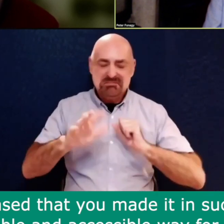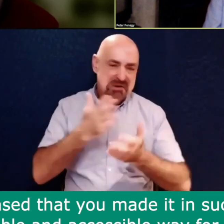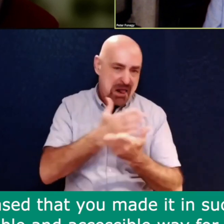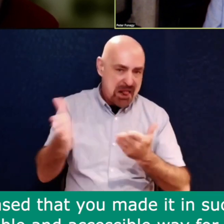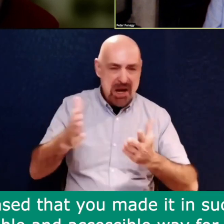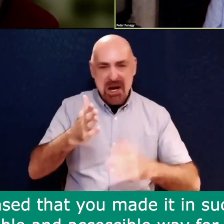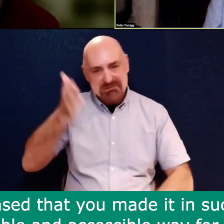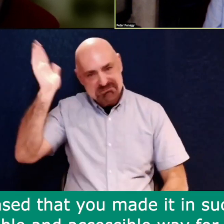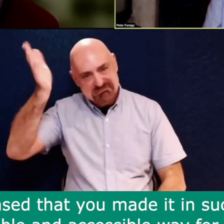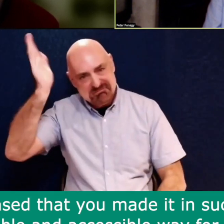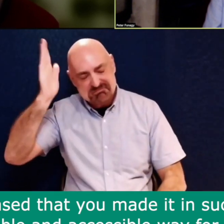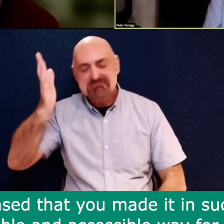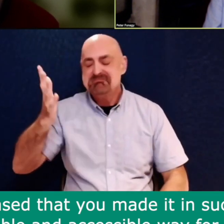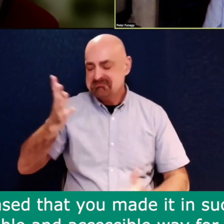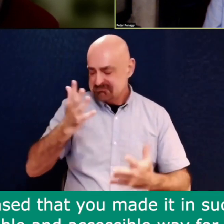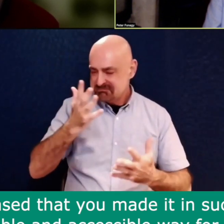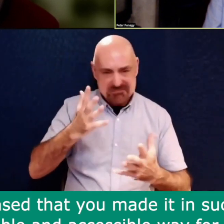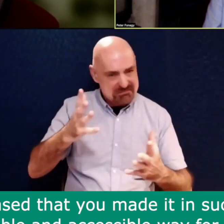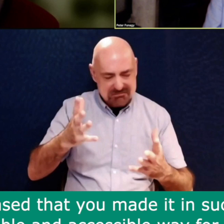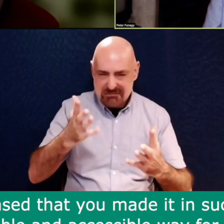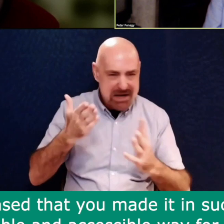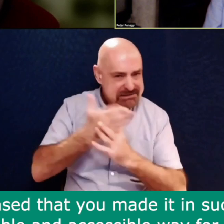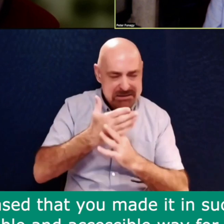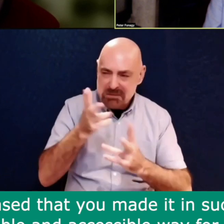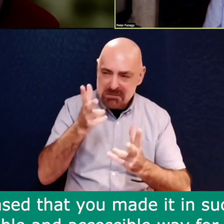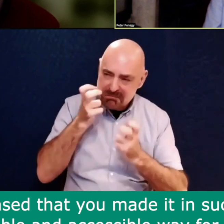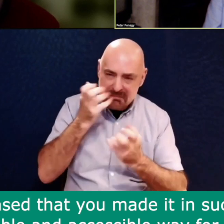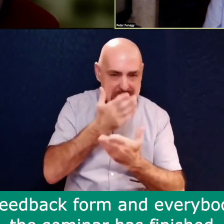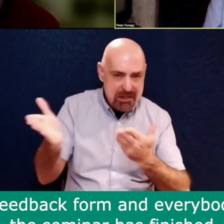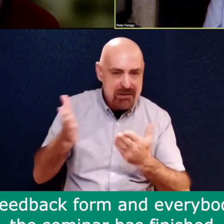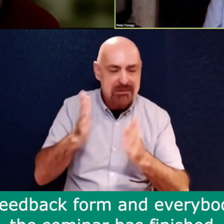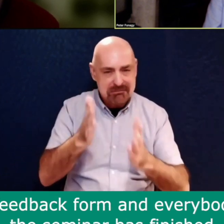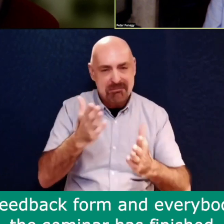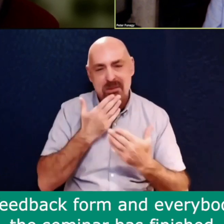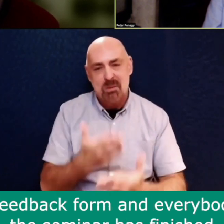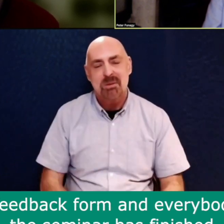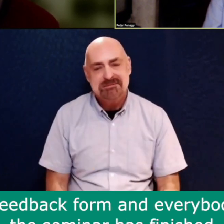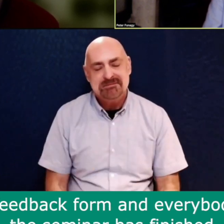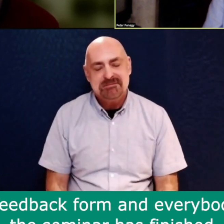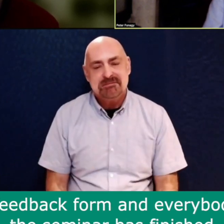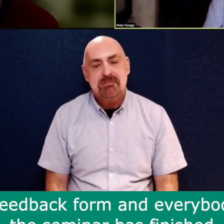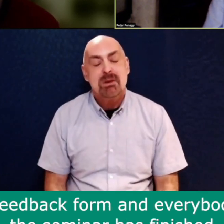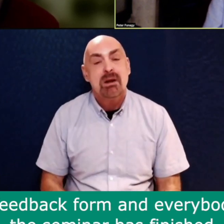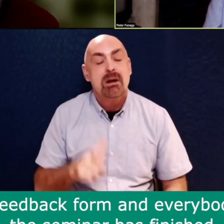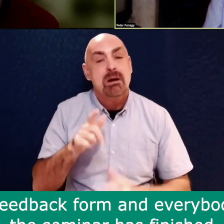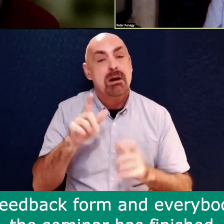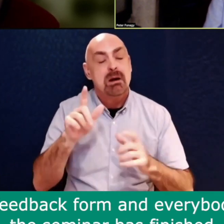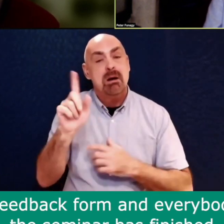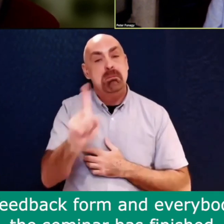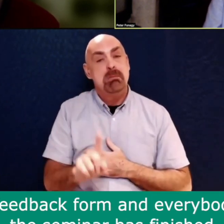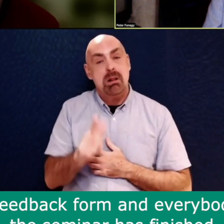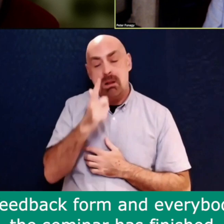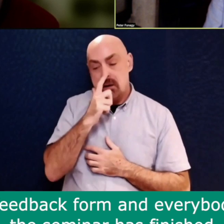evocative and approachable and accessible way for everybody. People can fill in